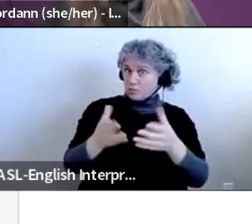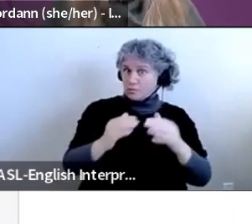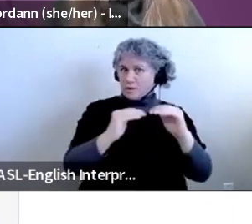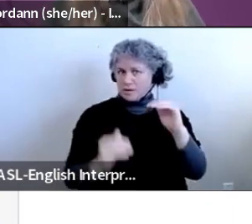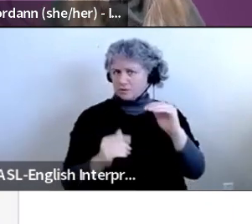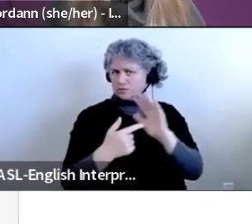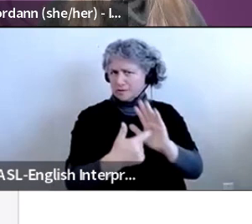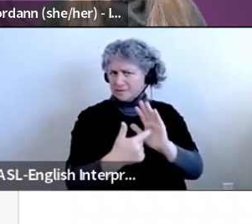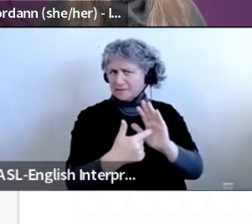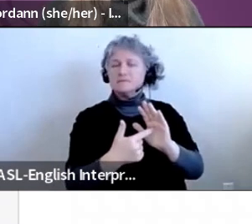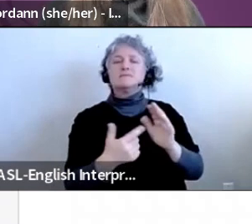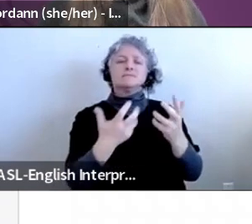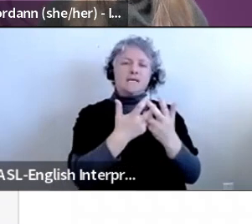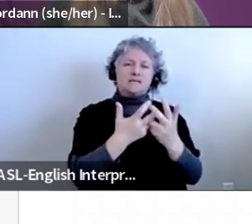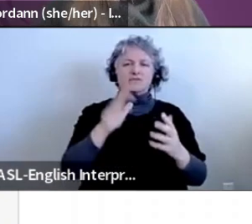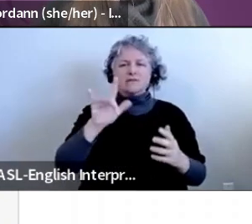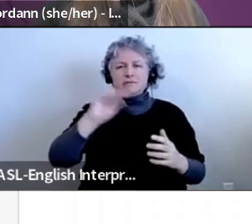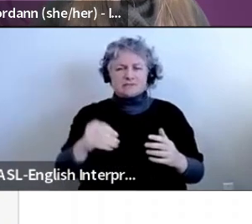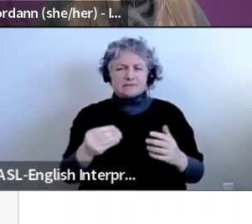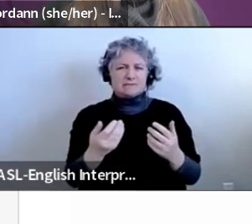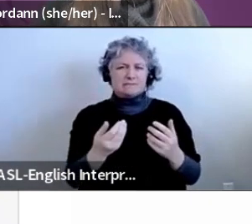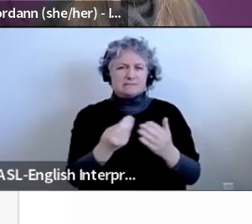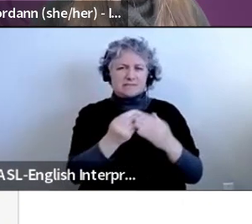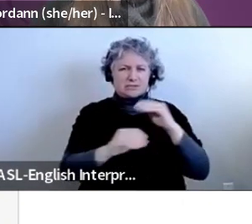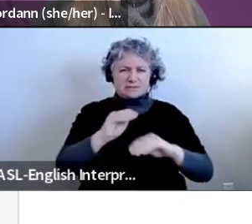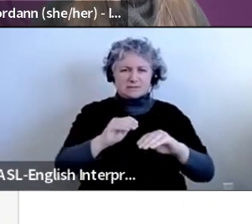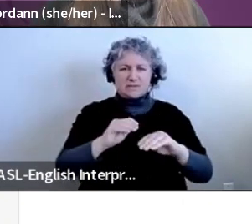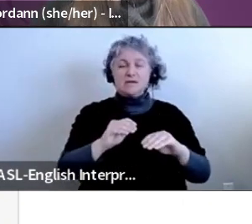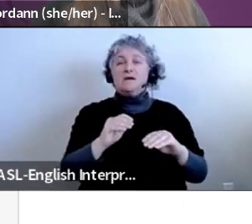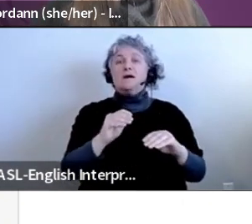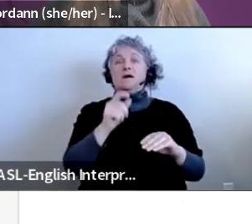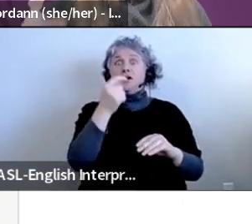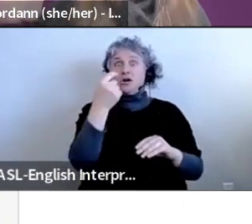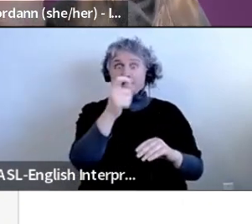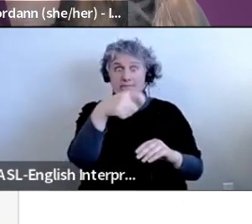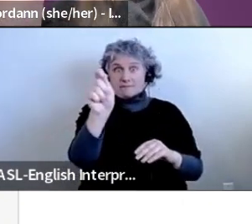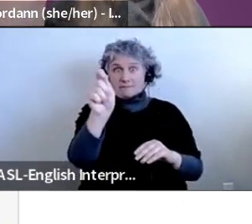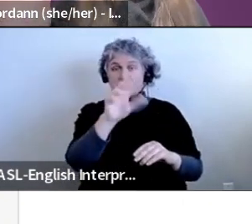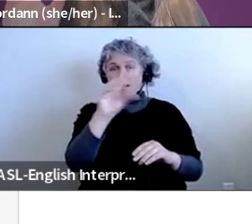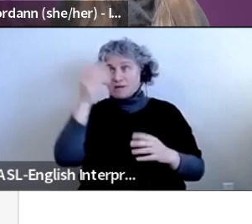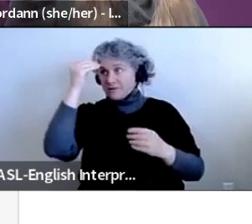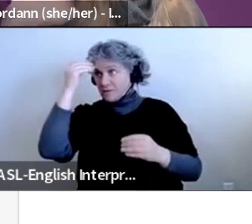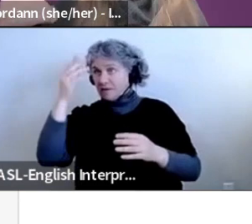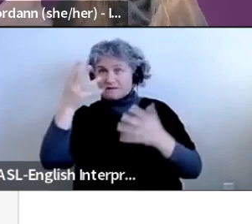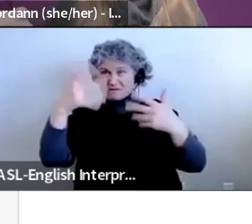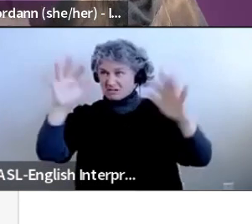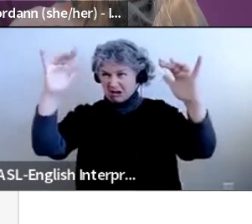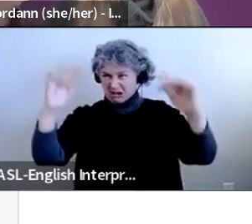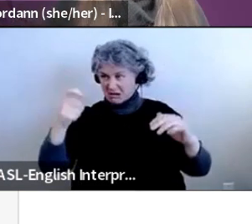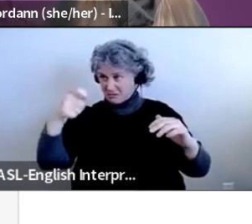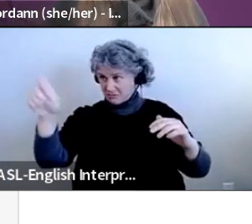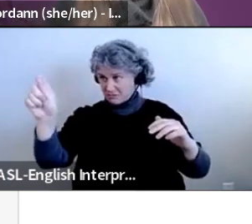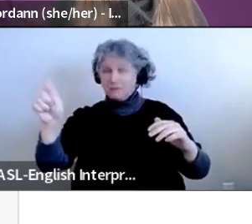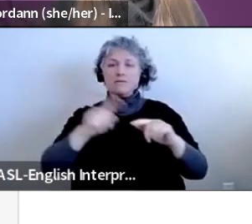matching budget. So you won't see that until you get this green check mark beside company information and that whole section's complete. Then it'll